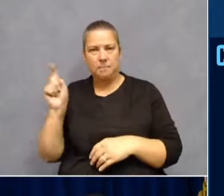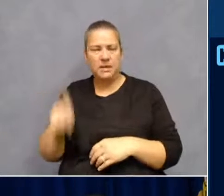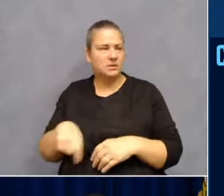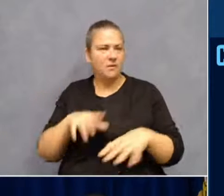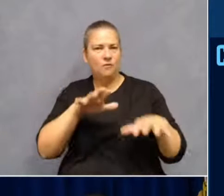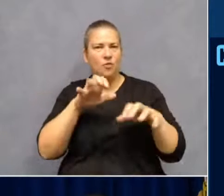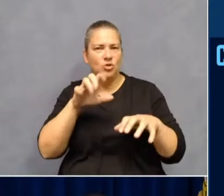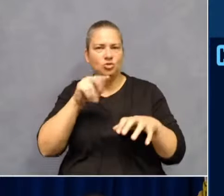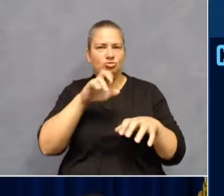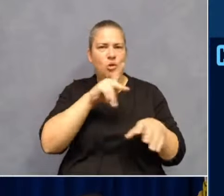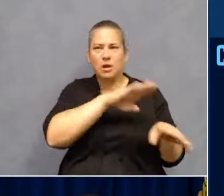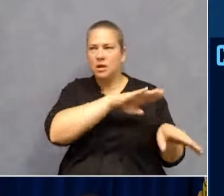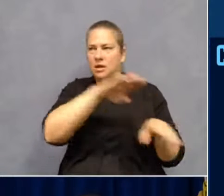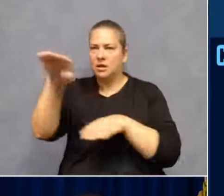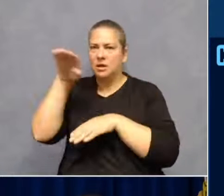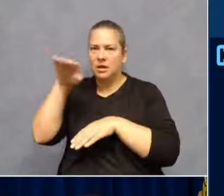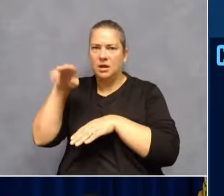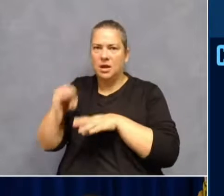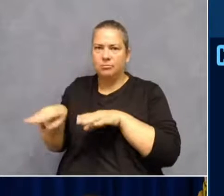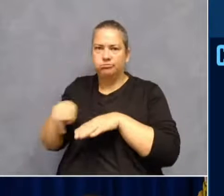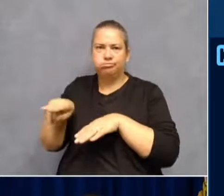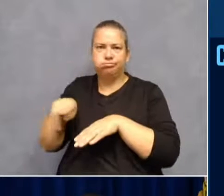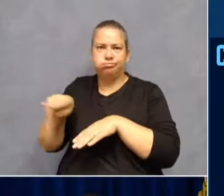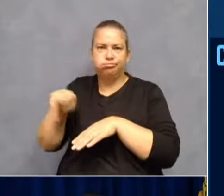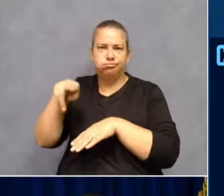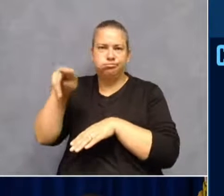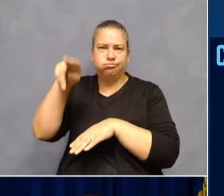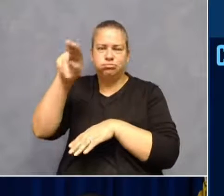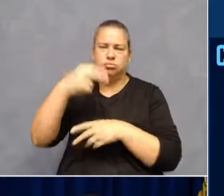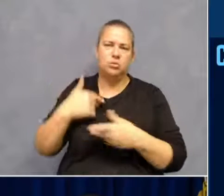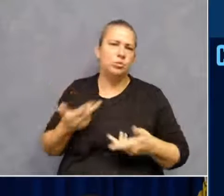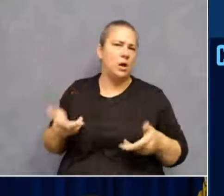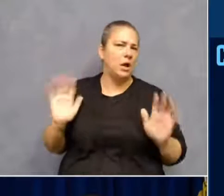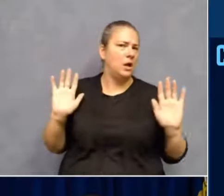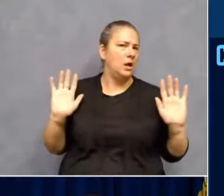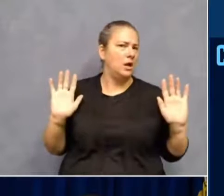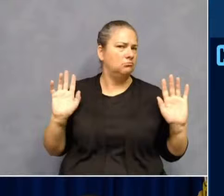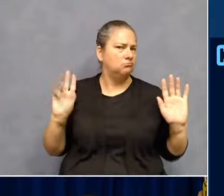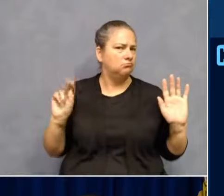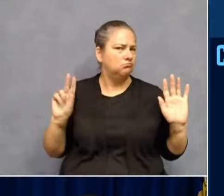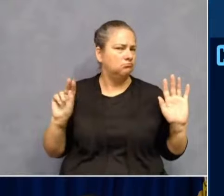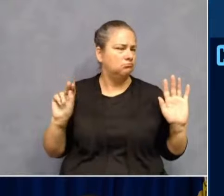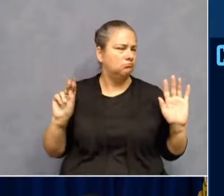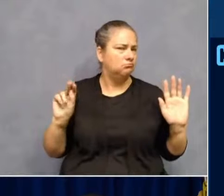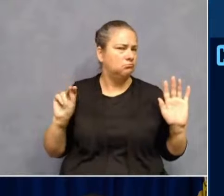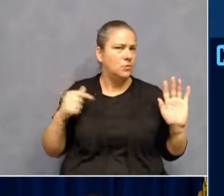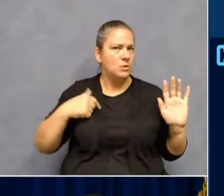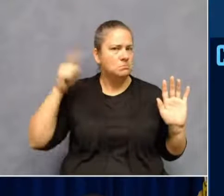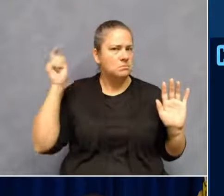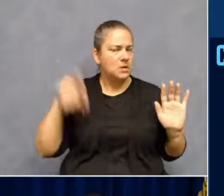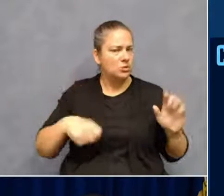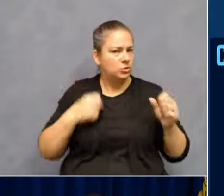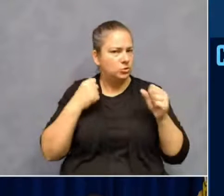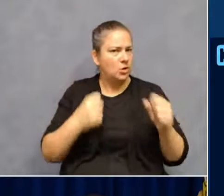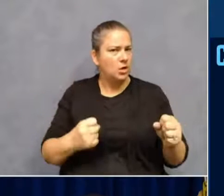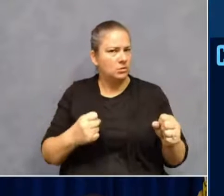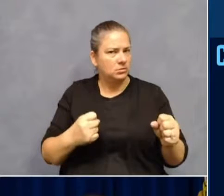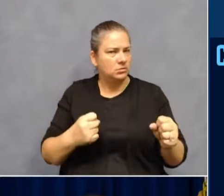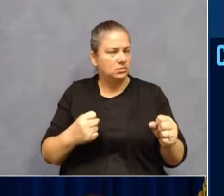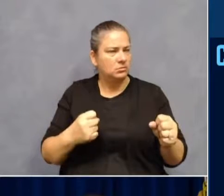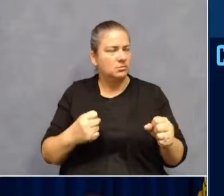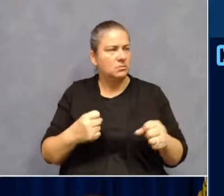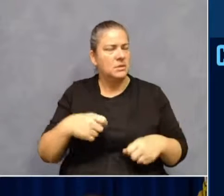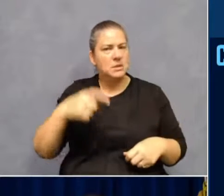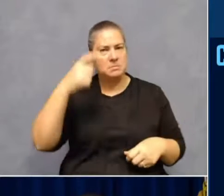in that spot. So we got to be vigilant. We got to stay strong. We got to keep our mental and emotional health,